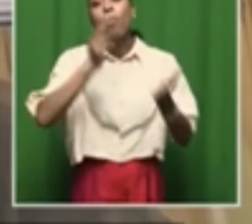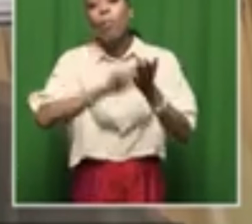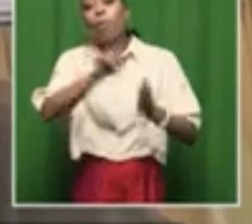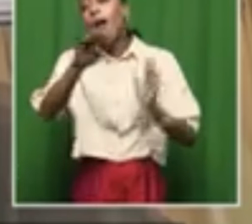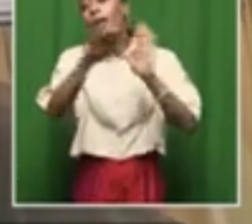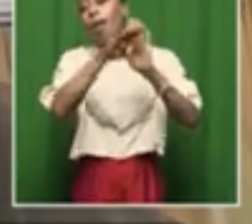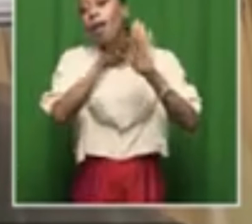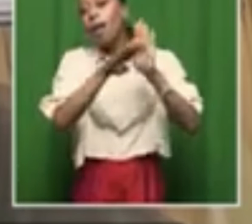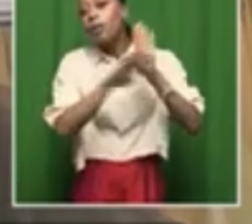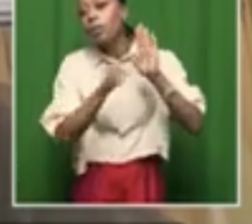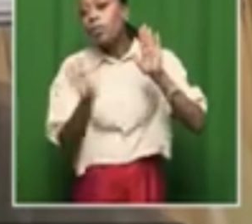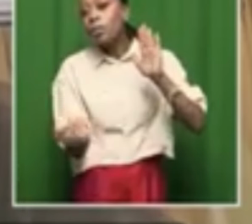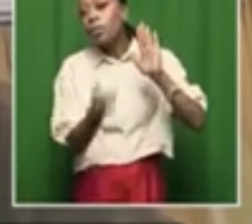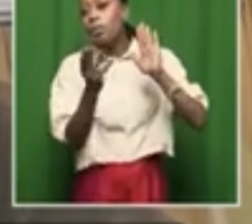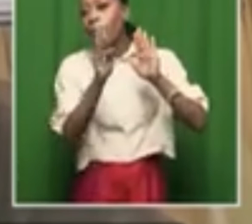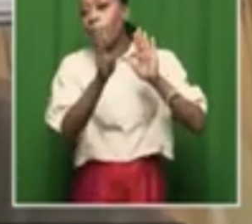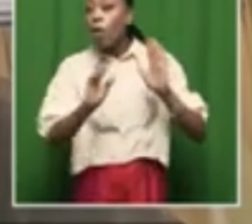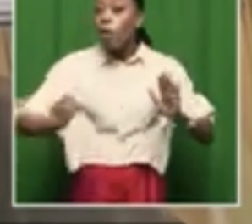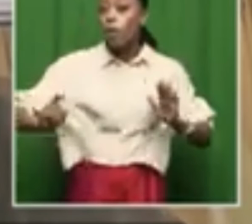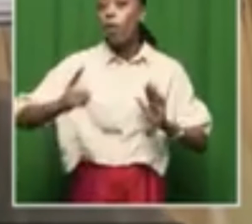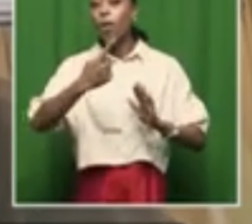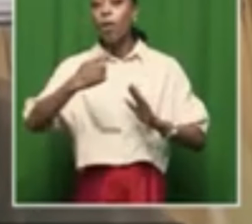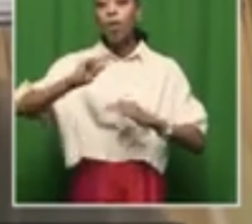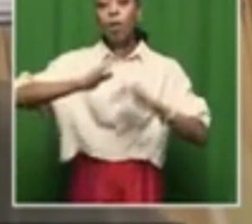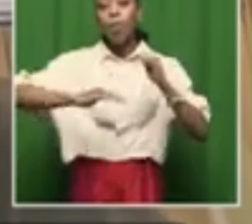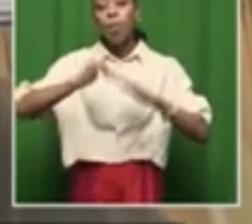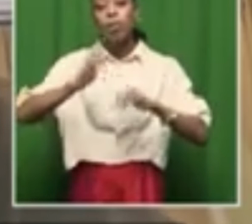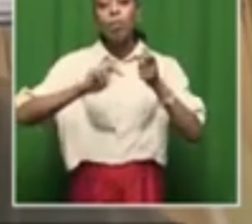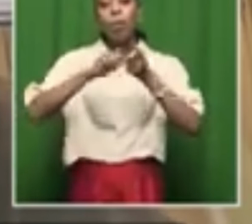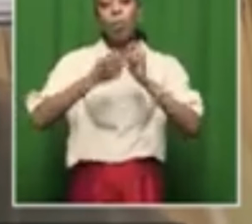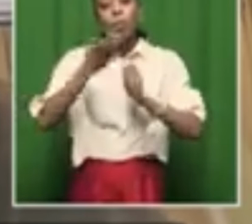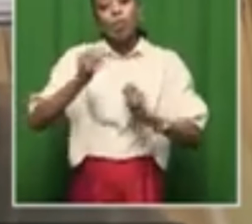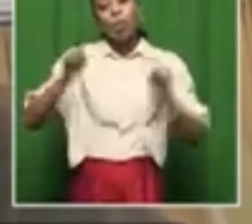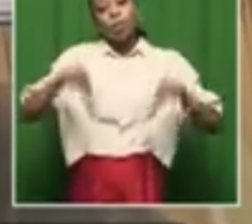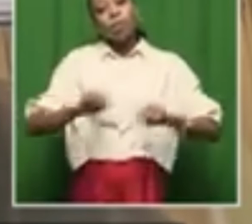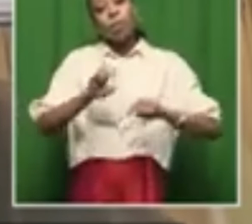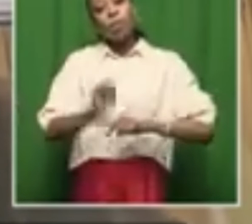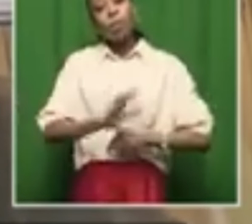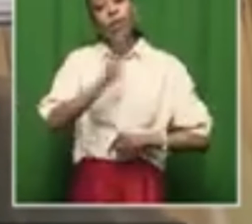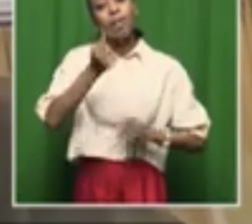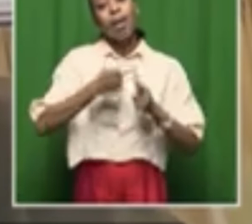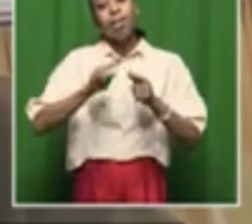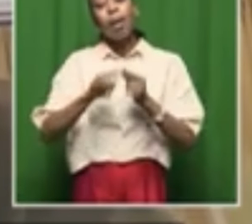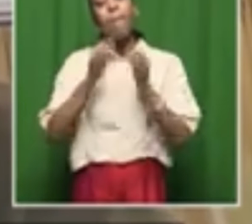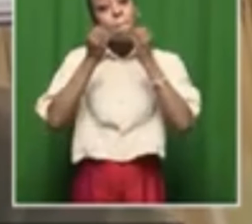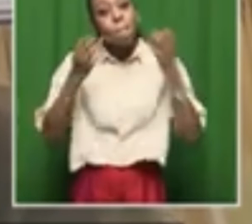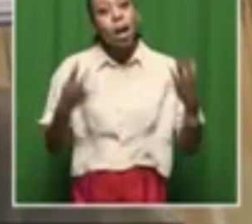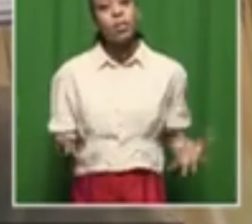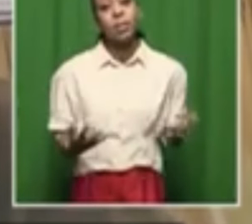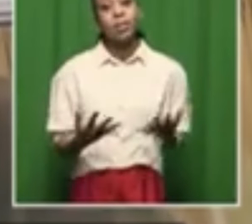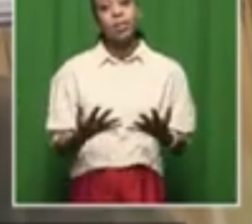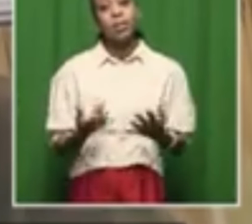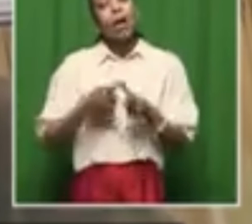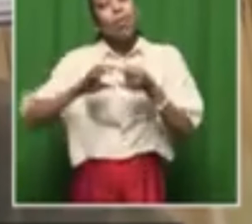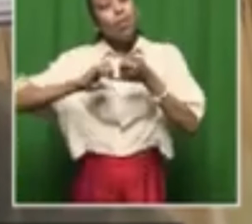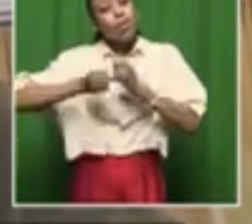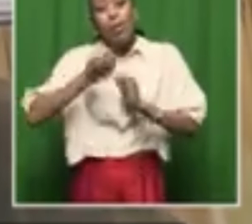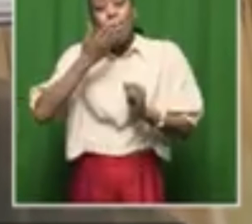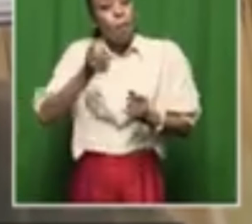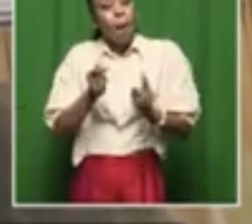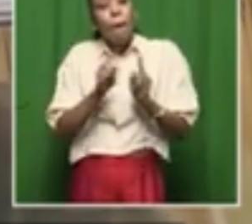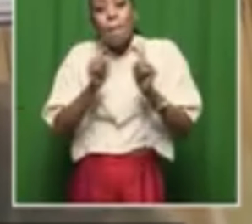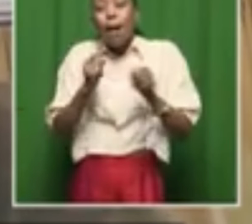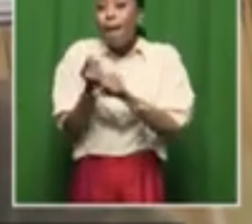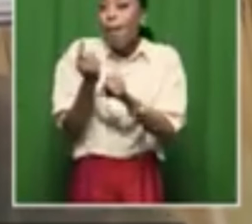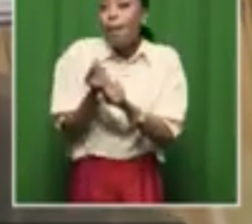the list of all the infrastructural problems in our country. And there are many of them, and we're trying our best. But time